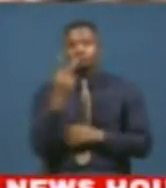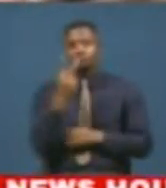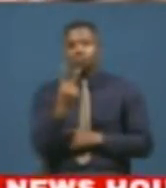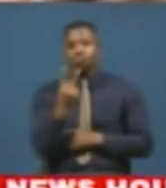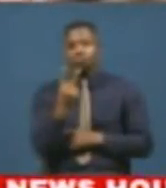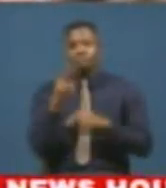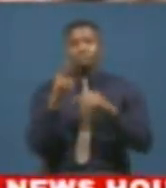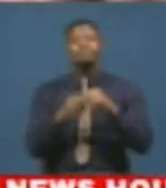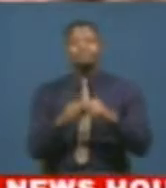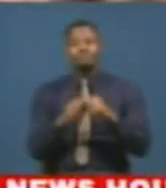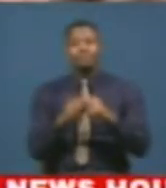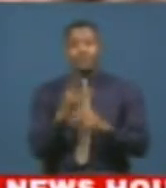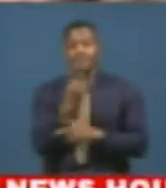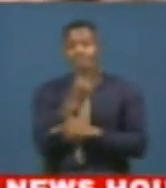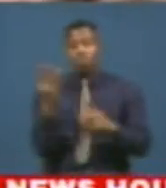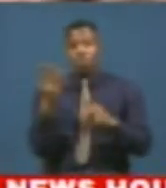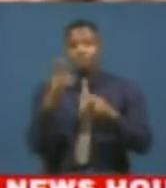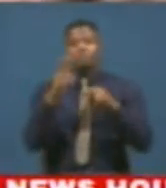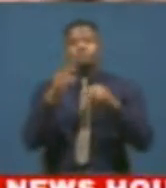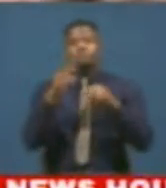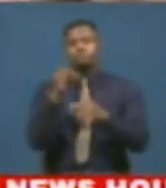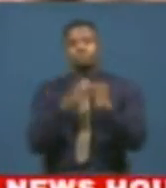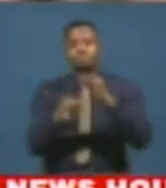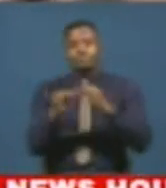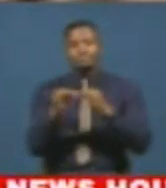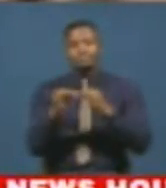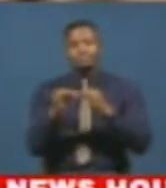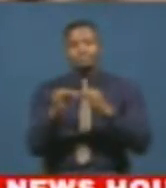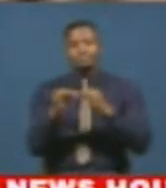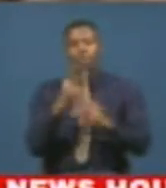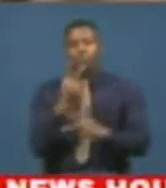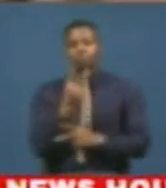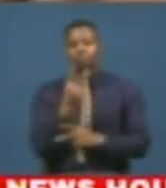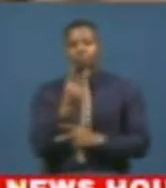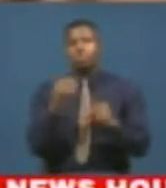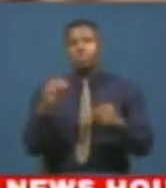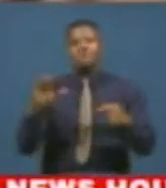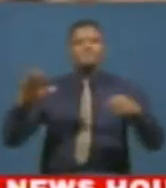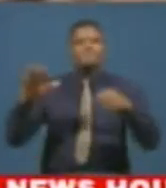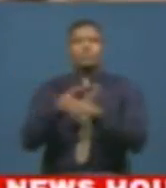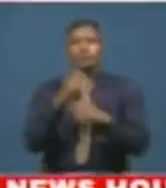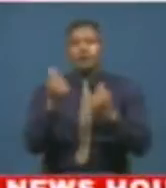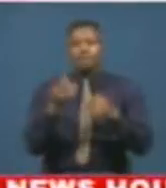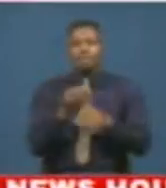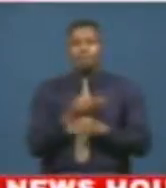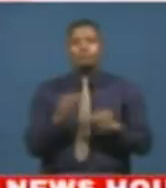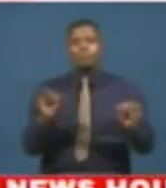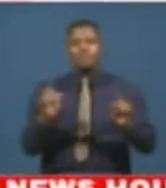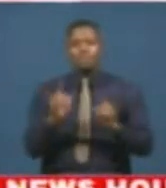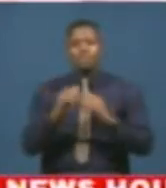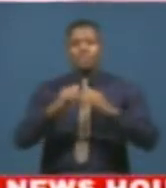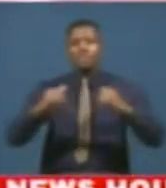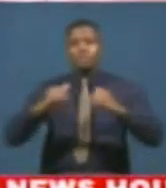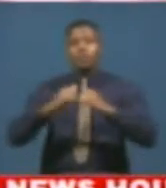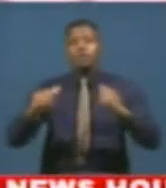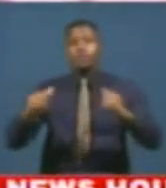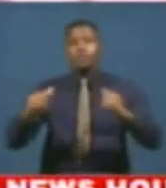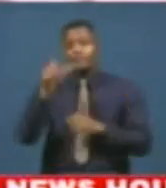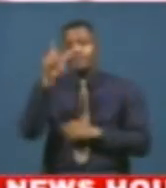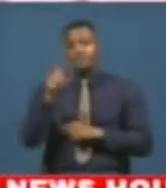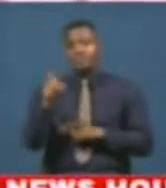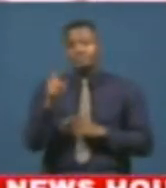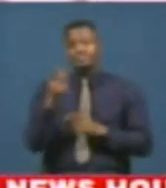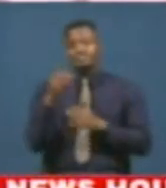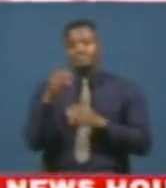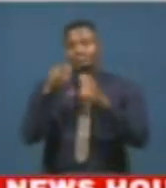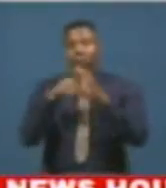so awo car no ho enti overload bia ni ho car no mu aye free. A passenger, Mr. Dauda